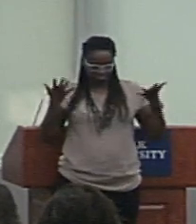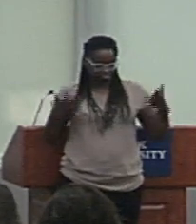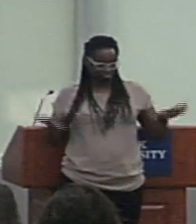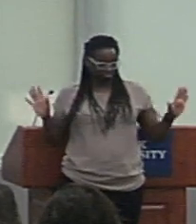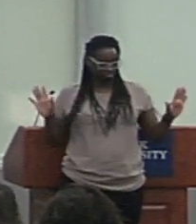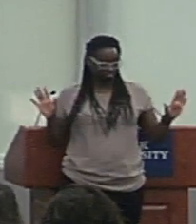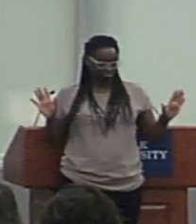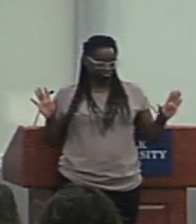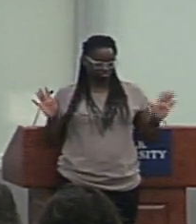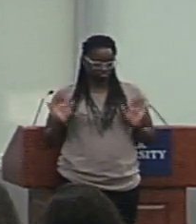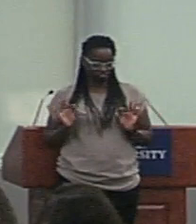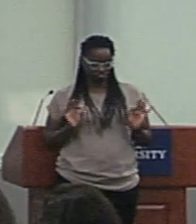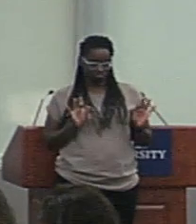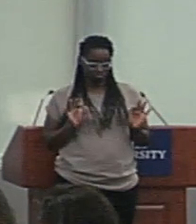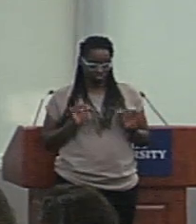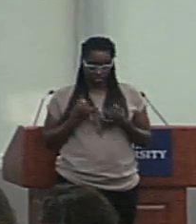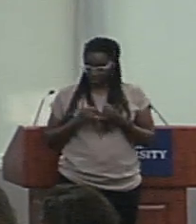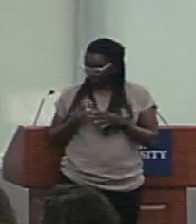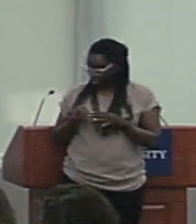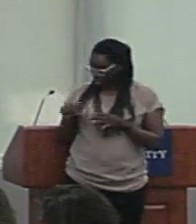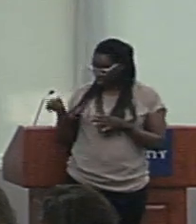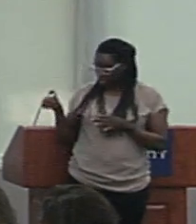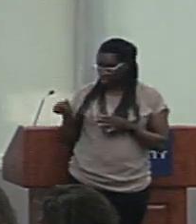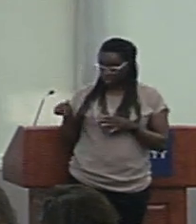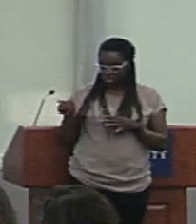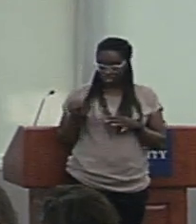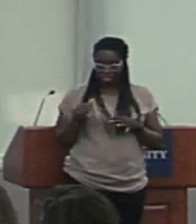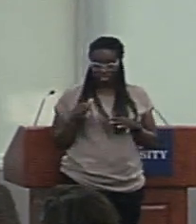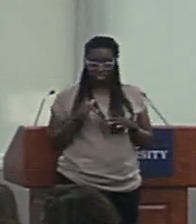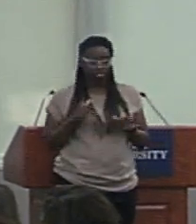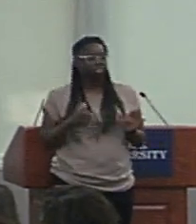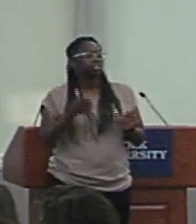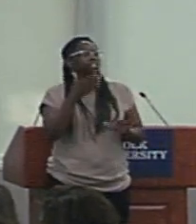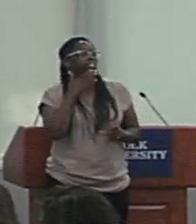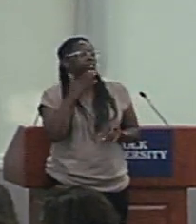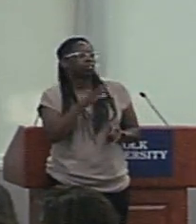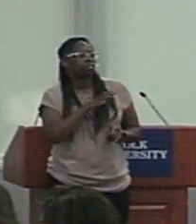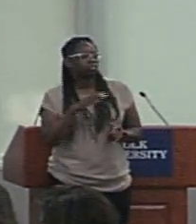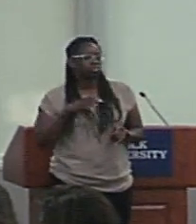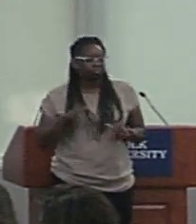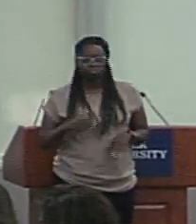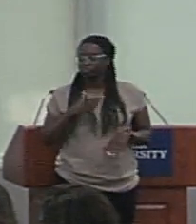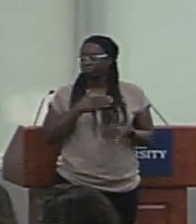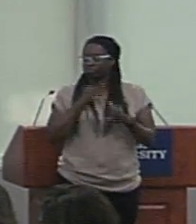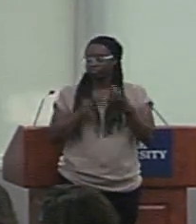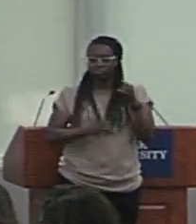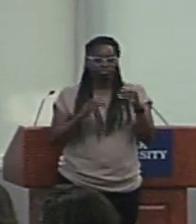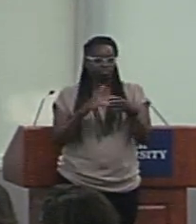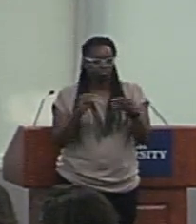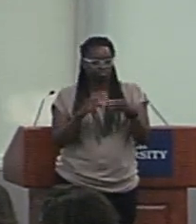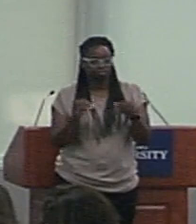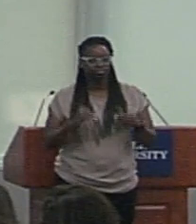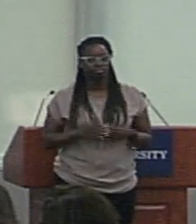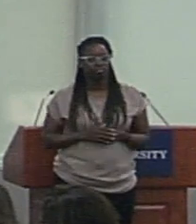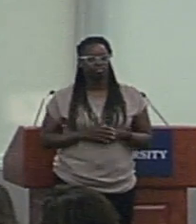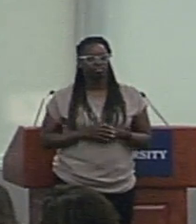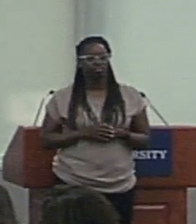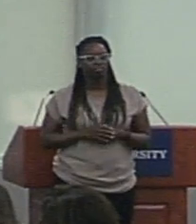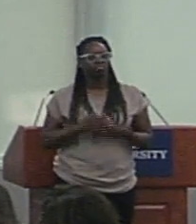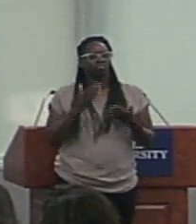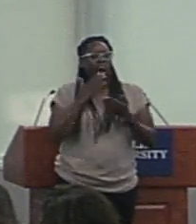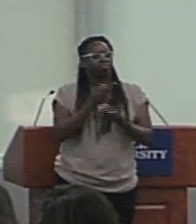final comments, Andrea? This is Andrea, thanks, Commissioner. My only final comment is to thank the board always